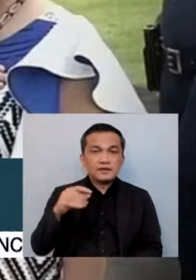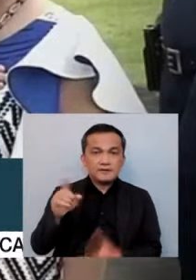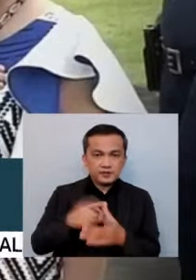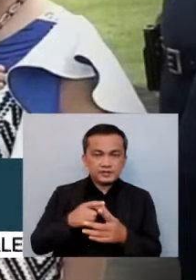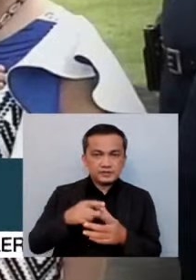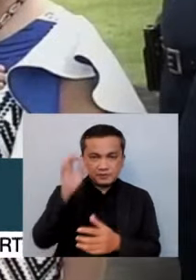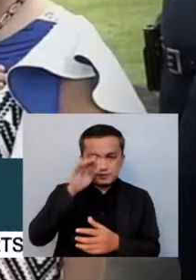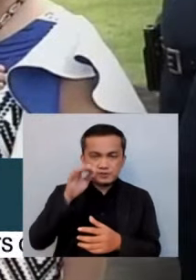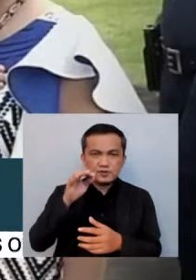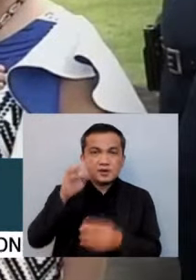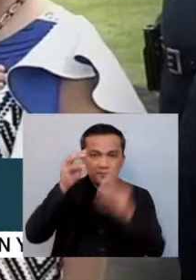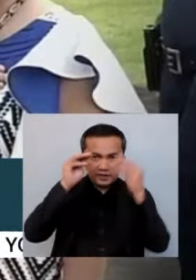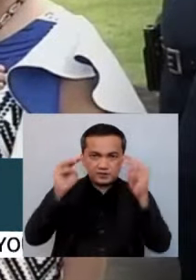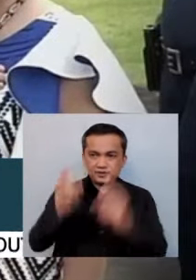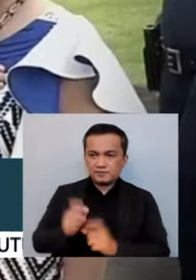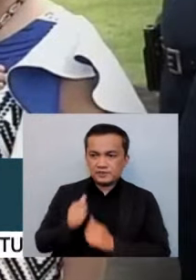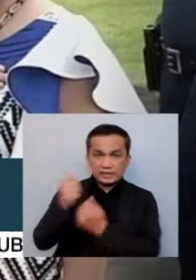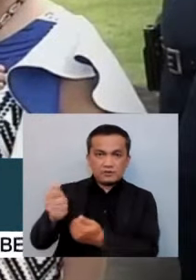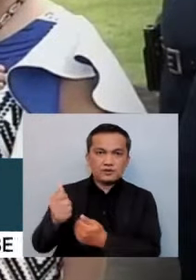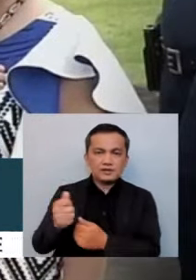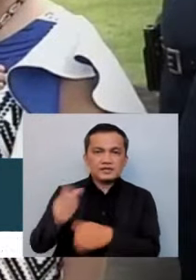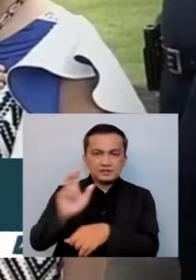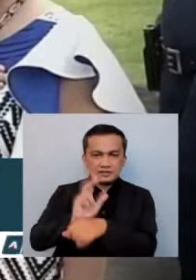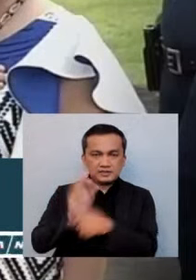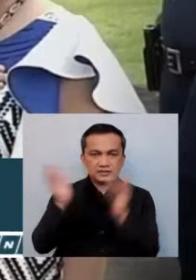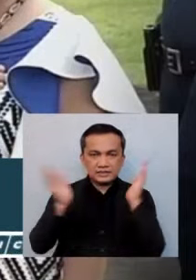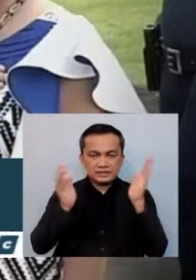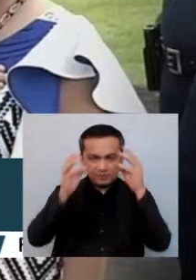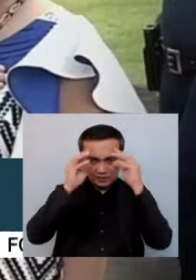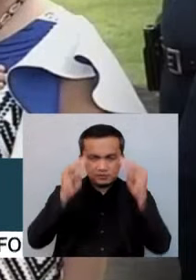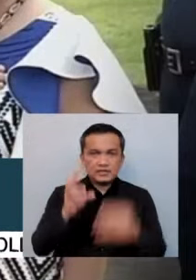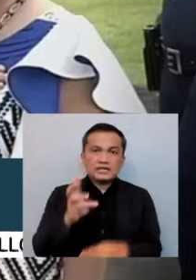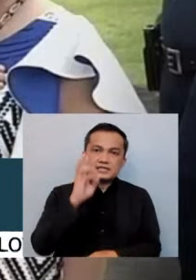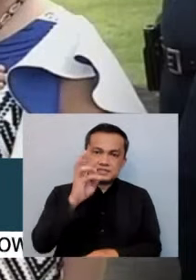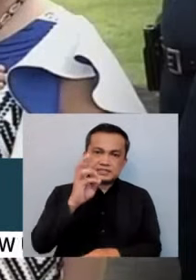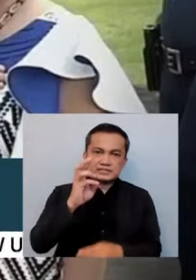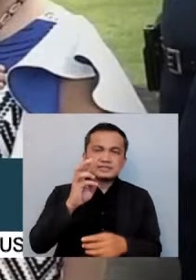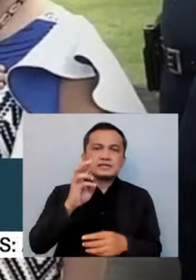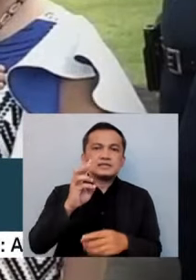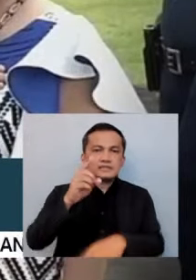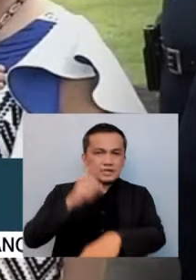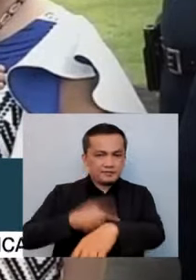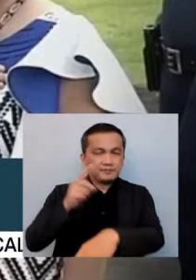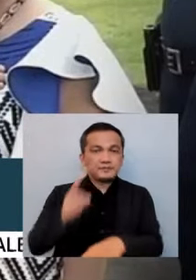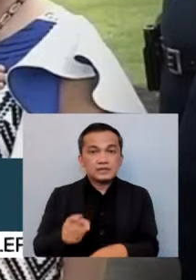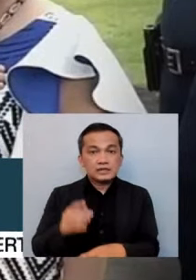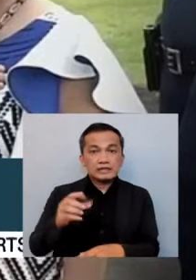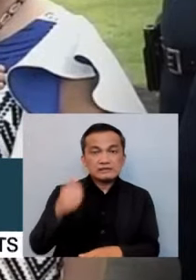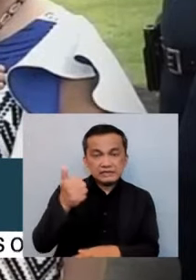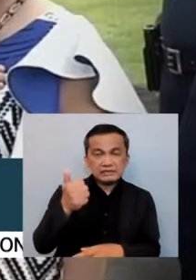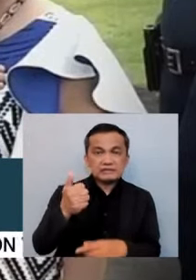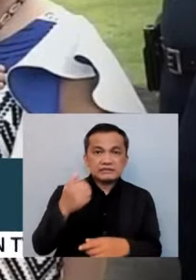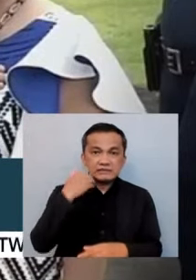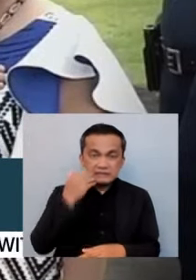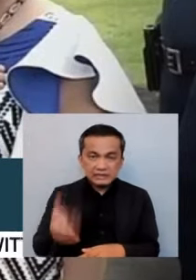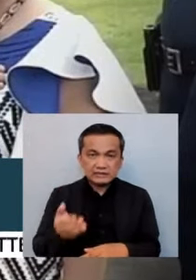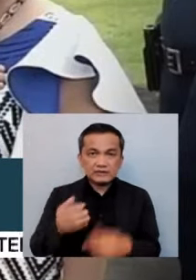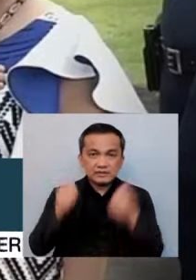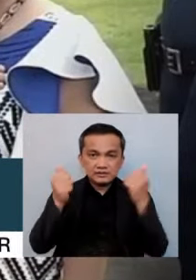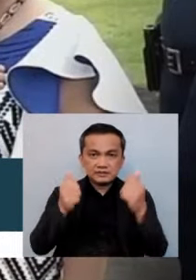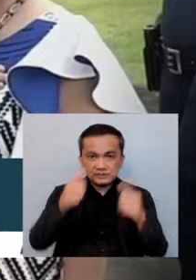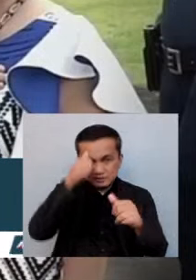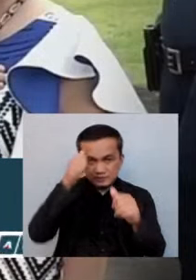the award. He served as Naga City Mayor for 6 terms. His 10th death anniversary was commemorated with simultaneous events in Naga